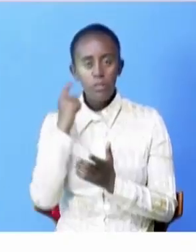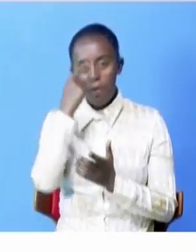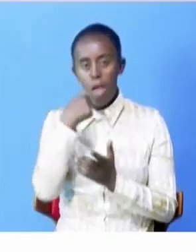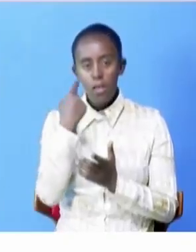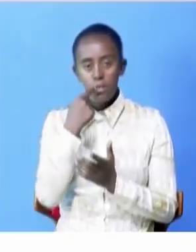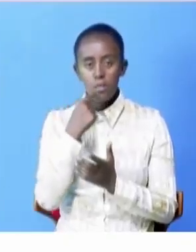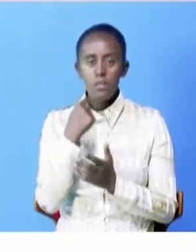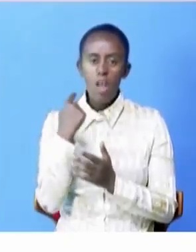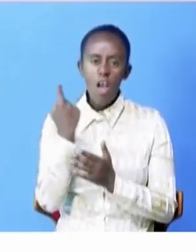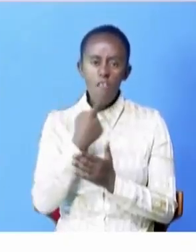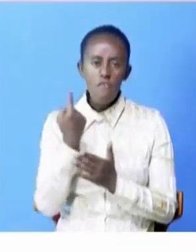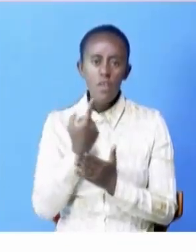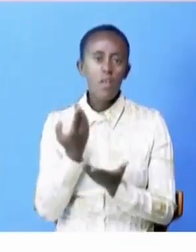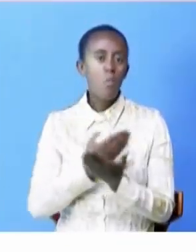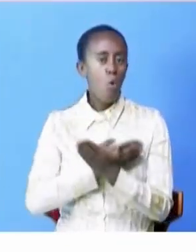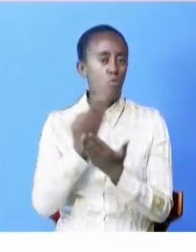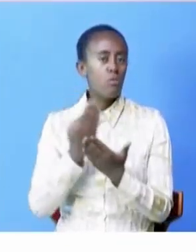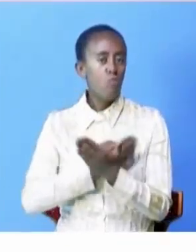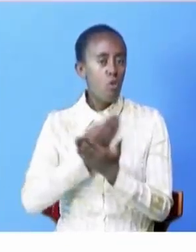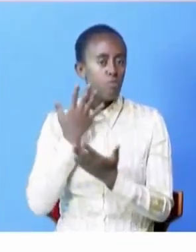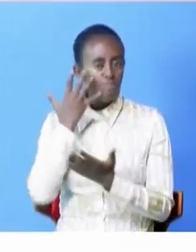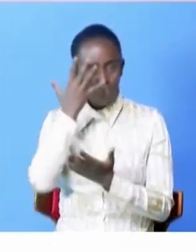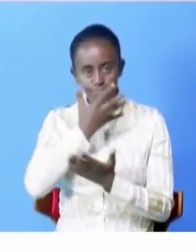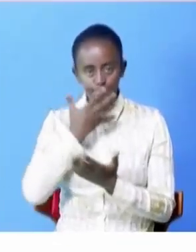every morning.